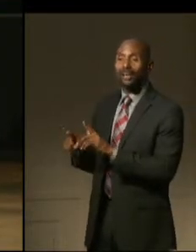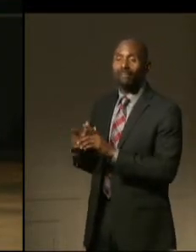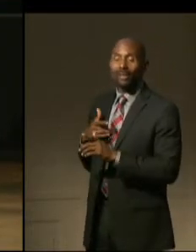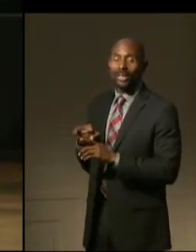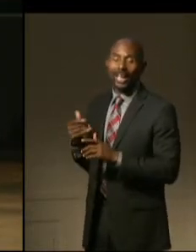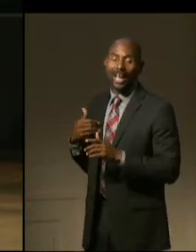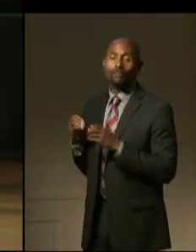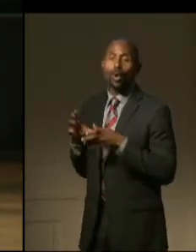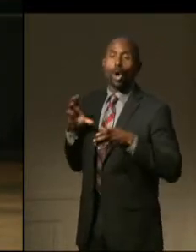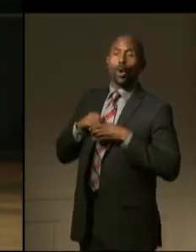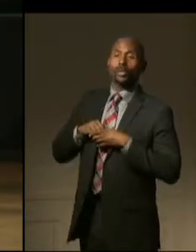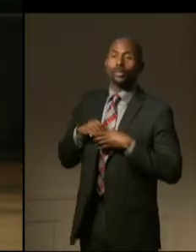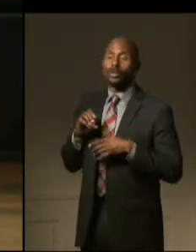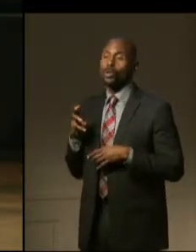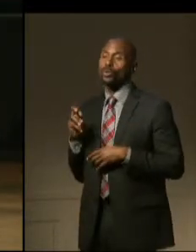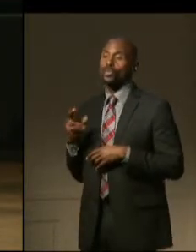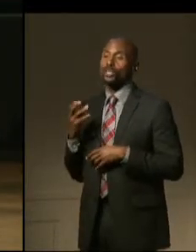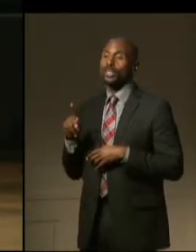conversation about preservation.